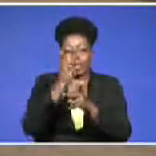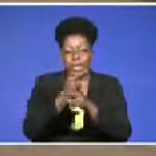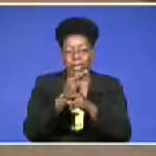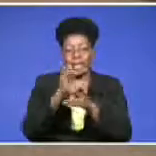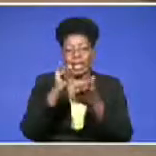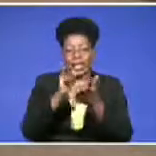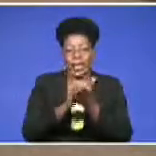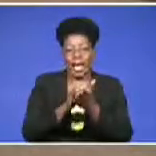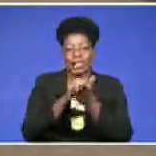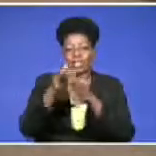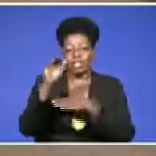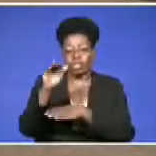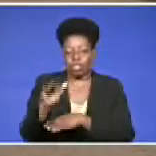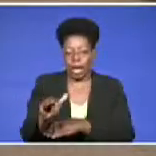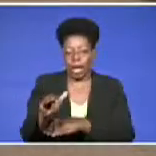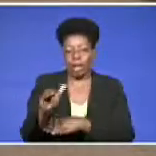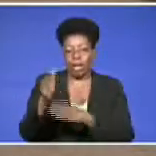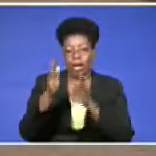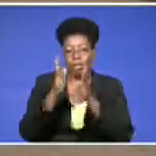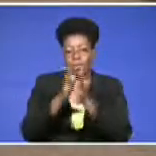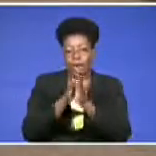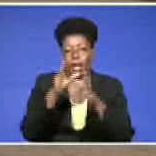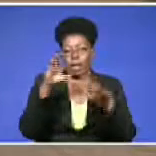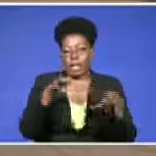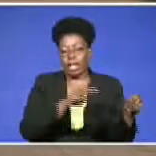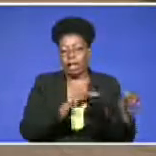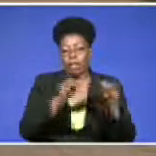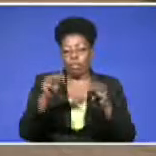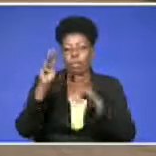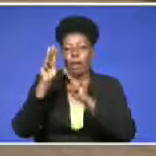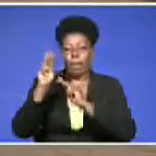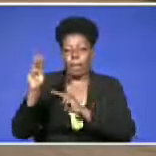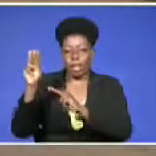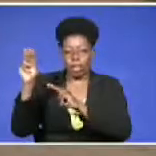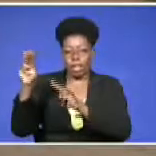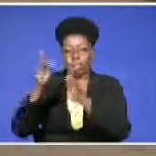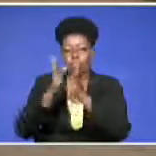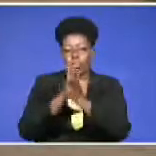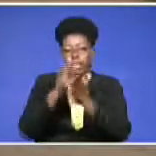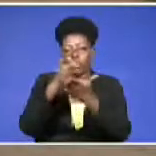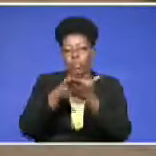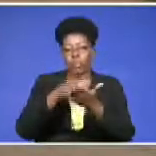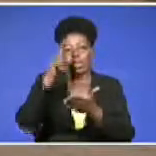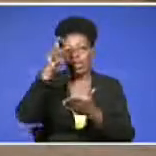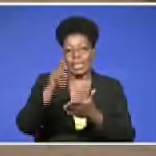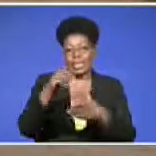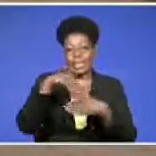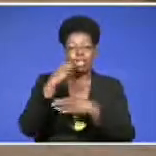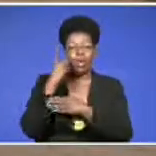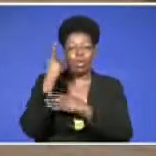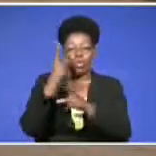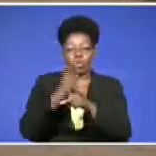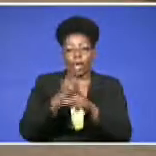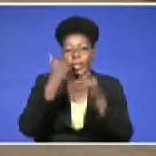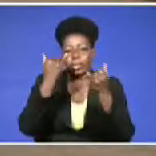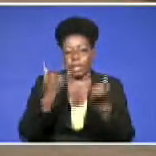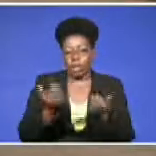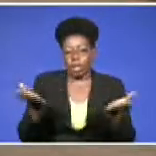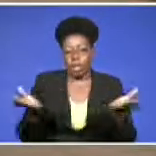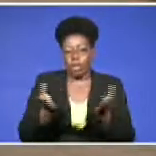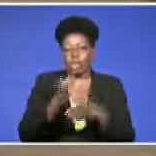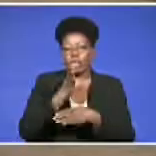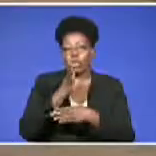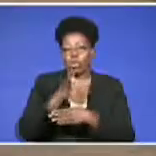Prayer would move mountains. And so we believe that prayer is what we need in the homes right now. And so we want to encourage our